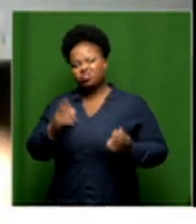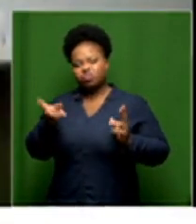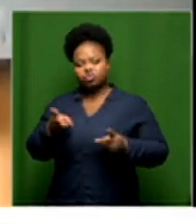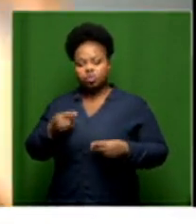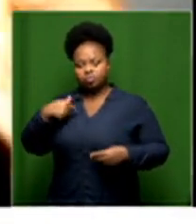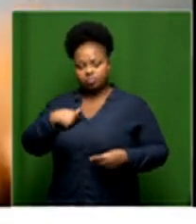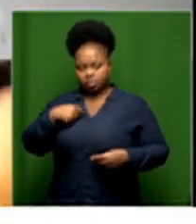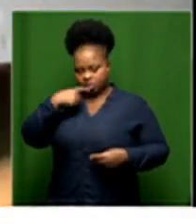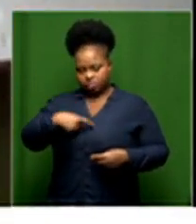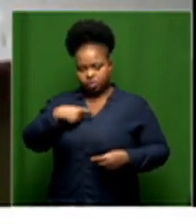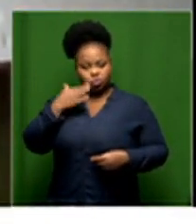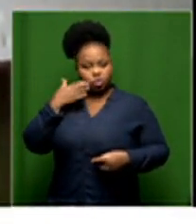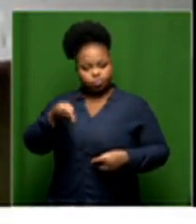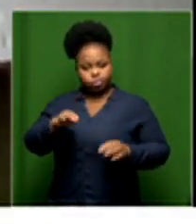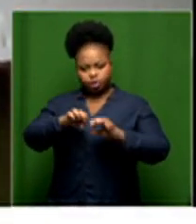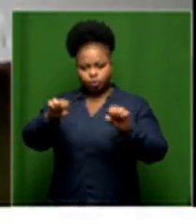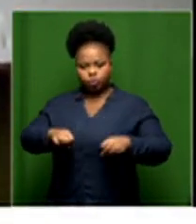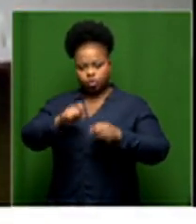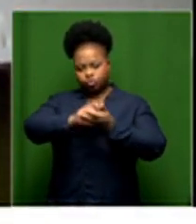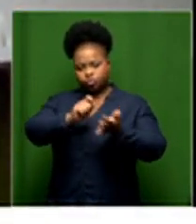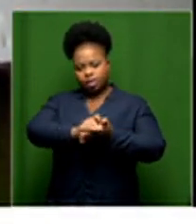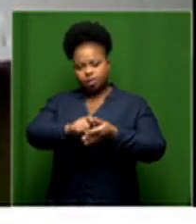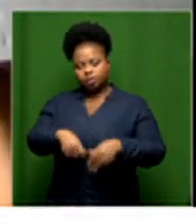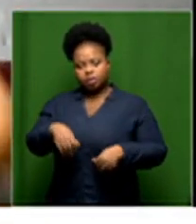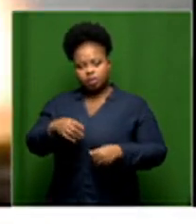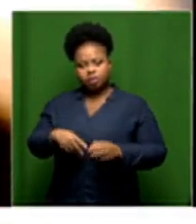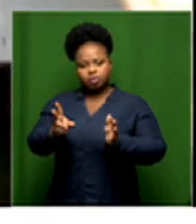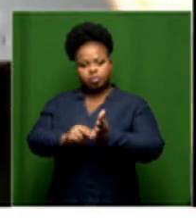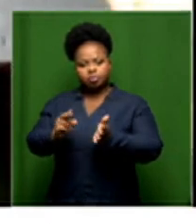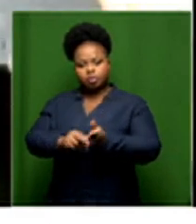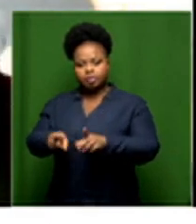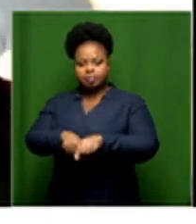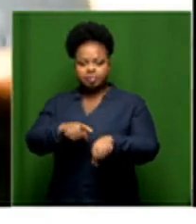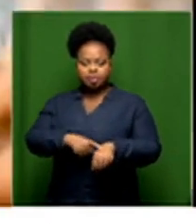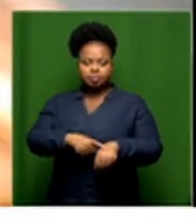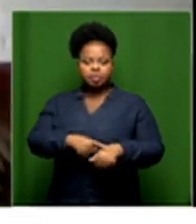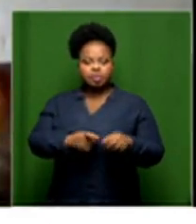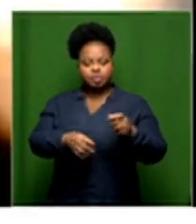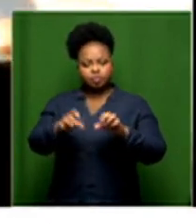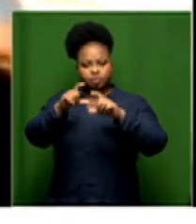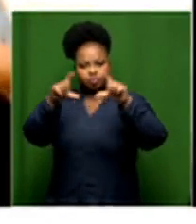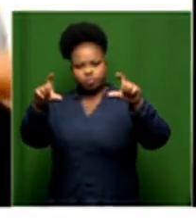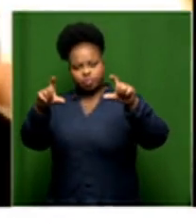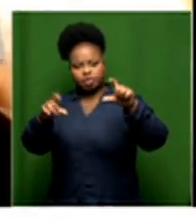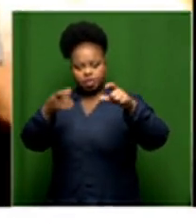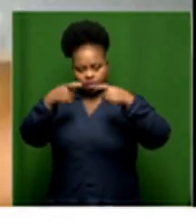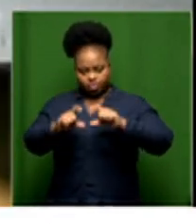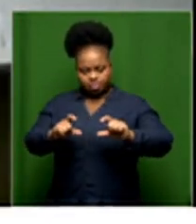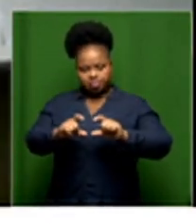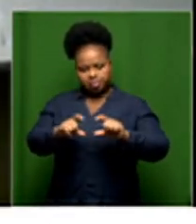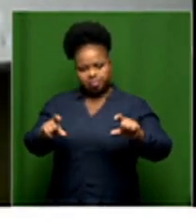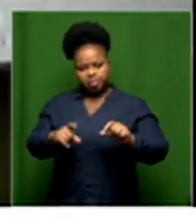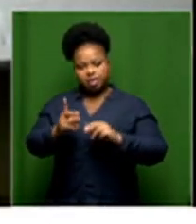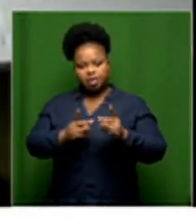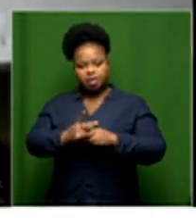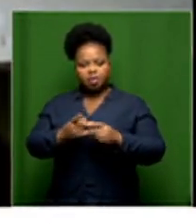I'm that one person on the studio. I write and record at the same time. So if maybe I write a verse, I record the verse. When I write the chorus, I record the chorus.